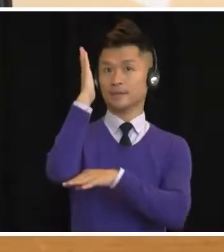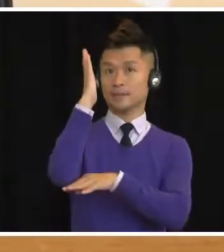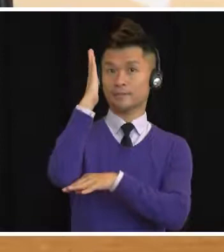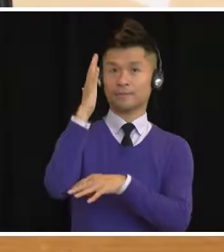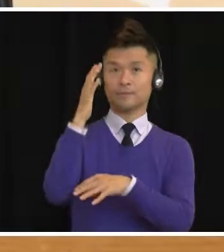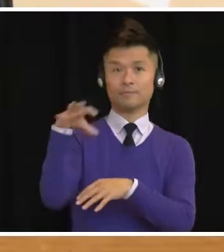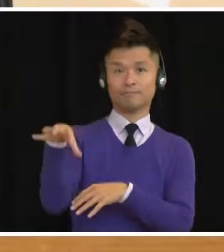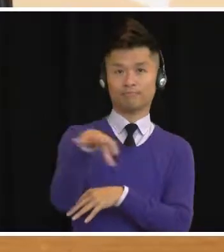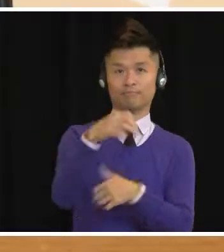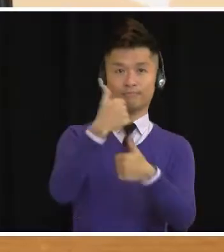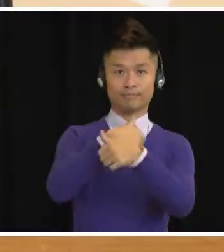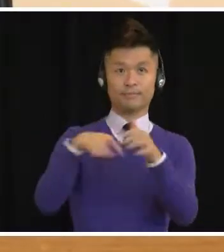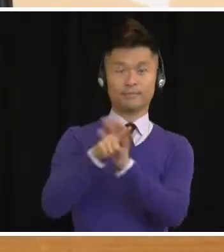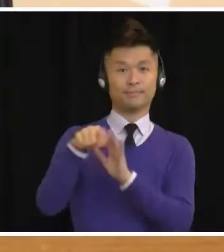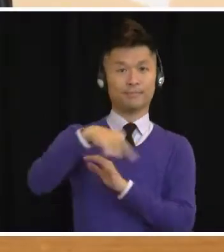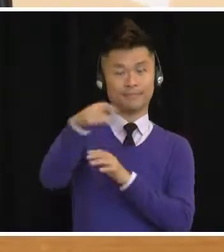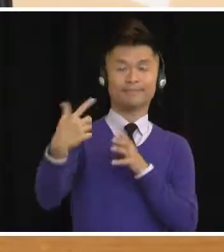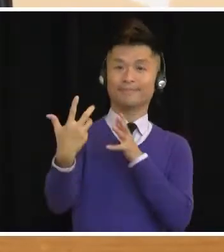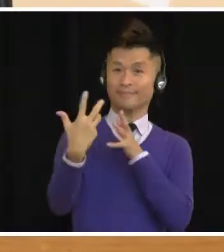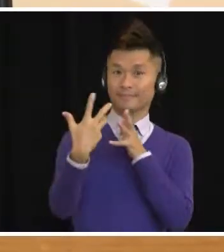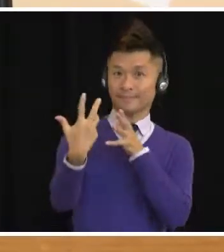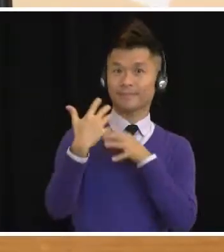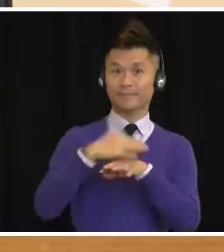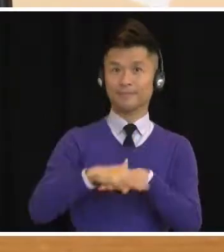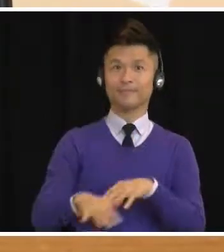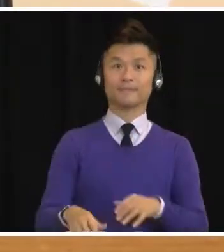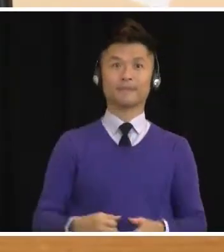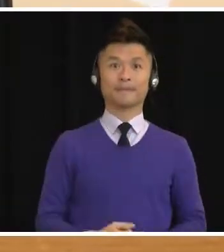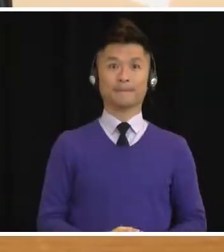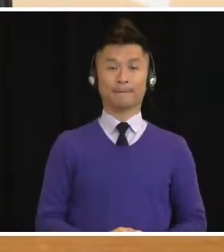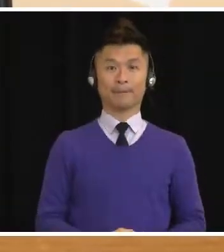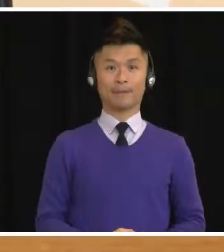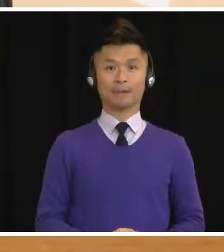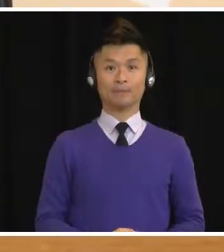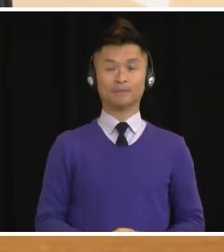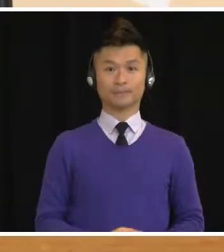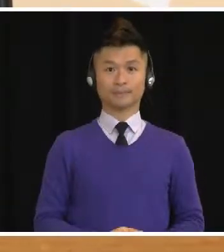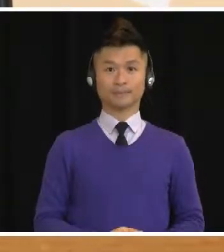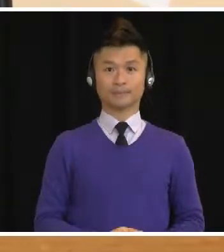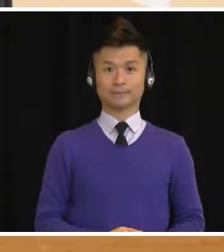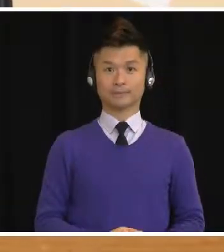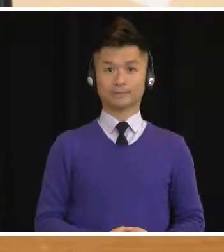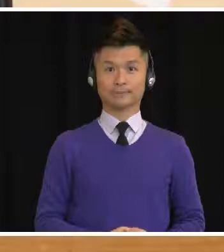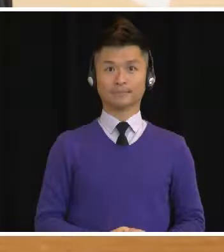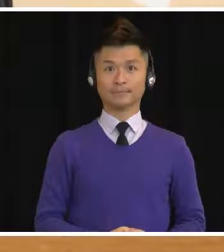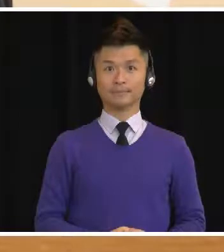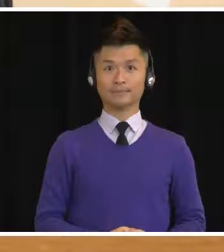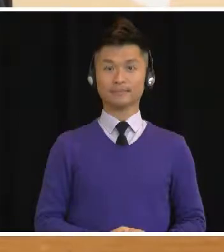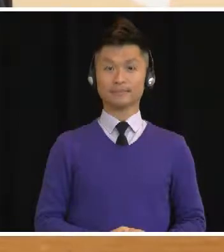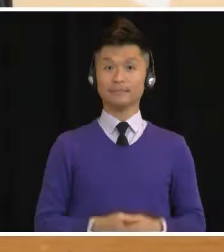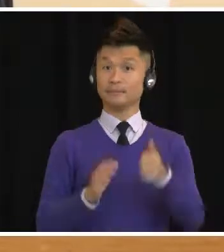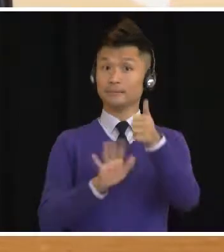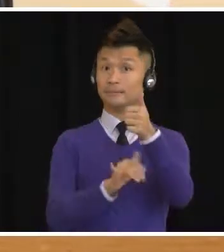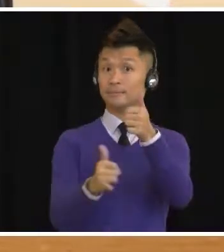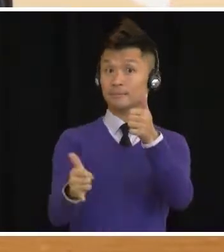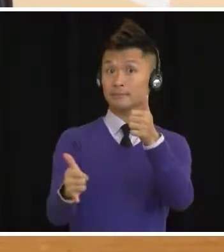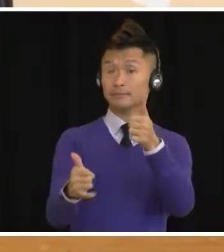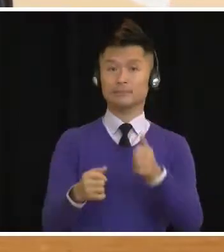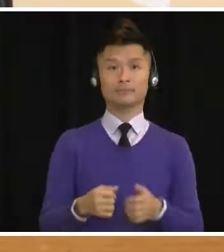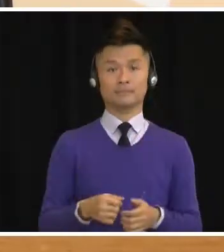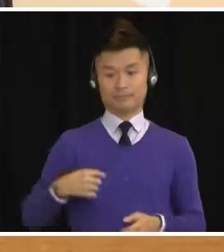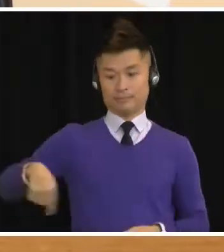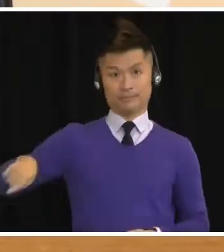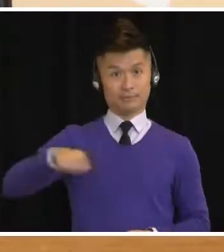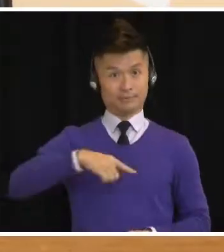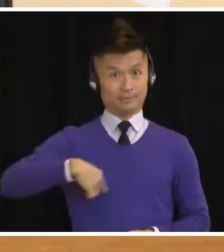will be presented with questions of members of the committee on Chapter 1